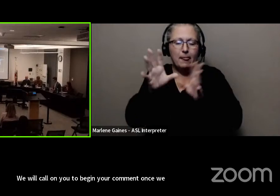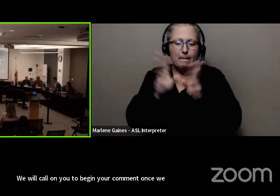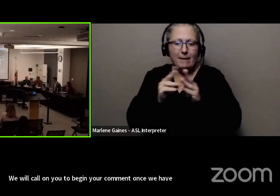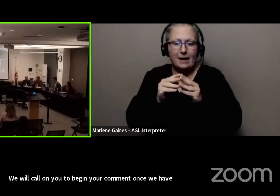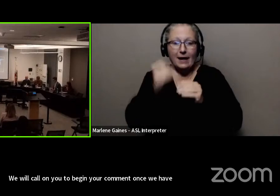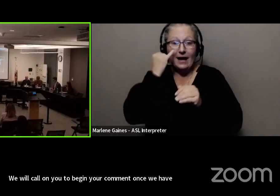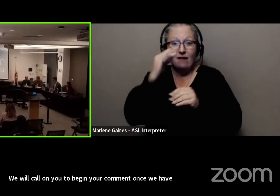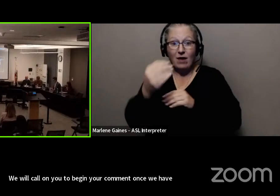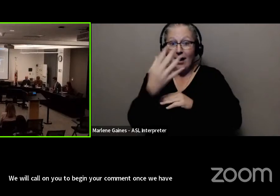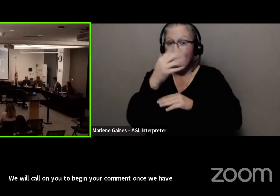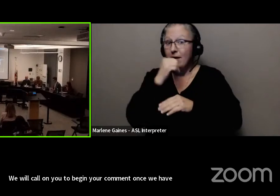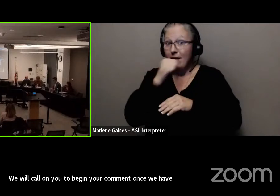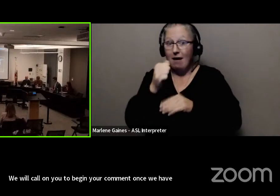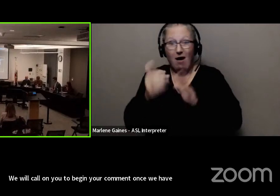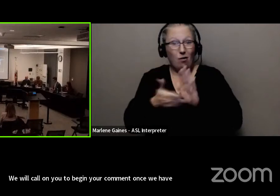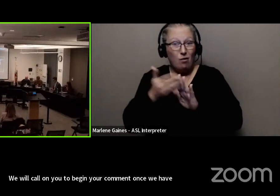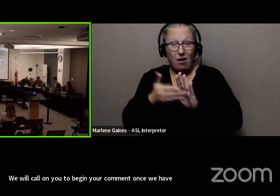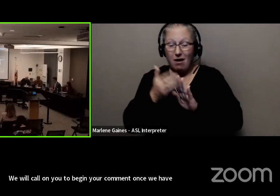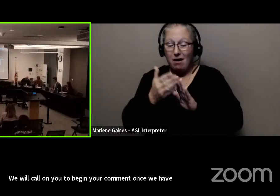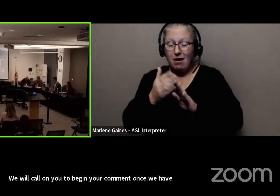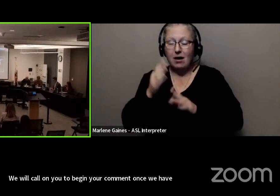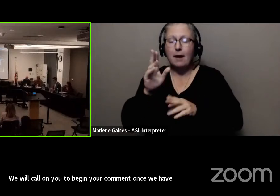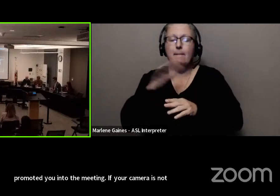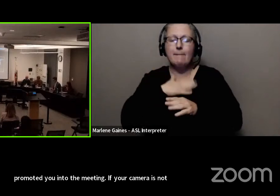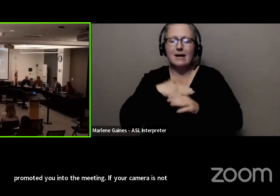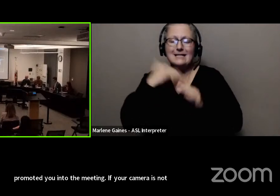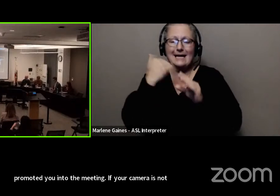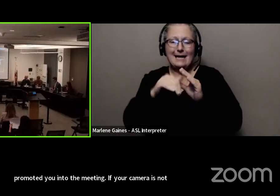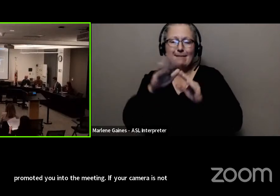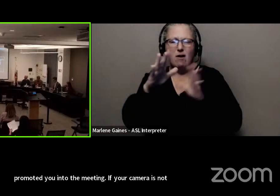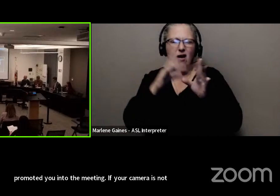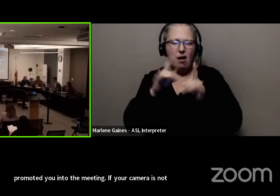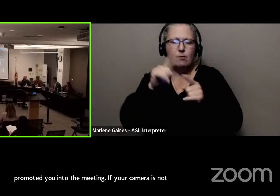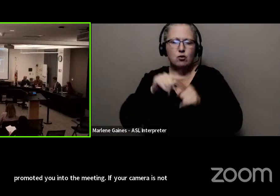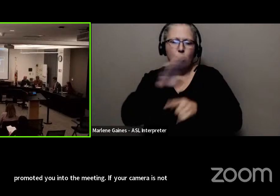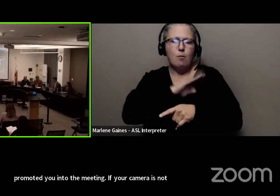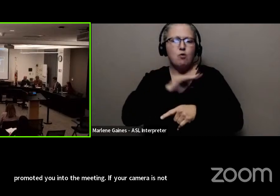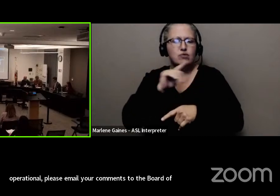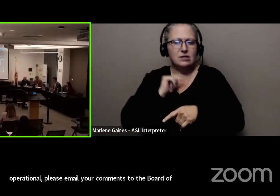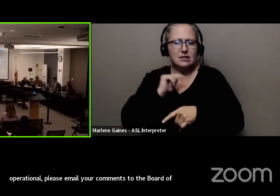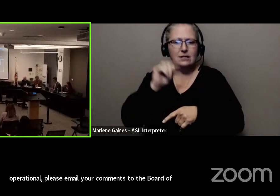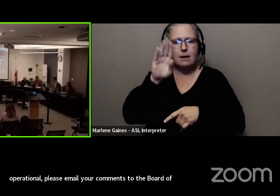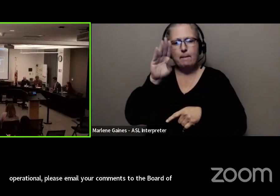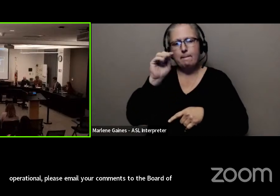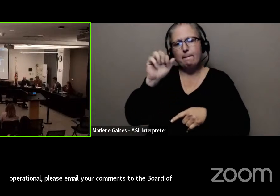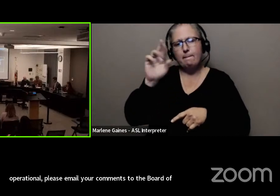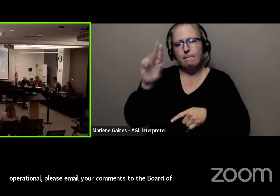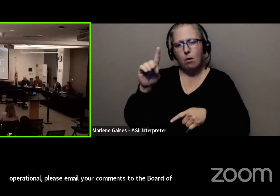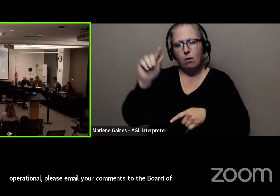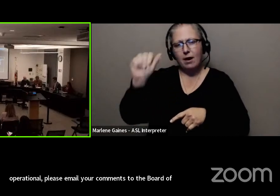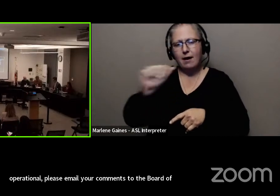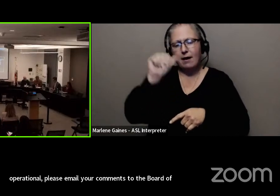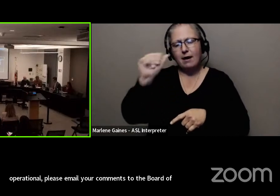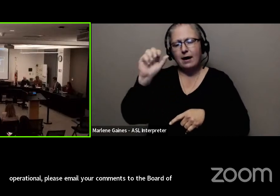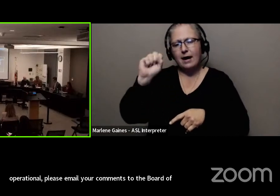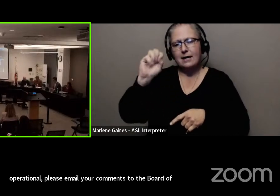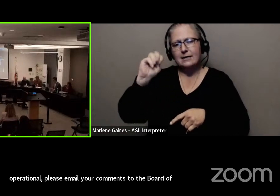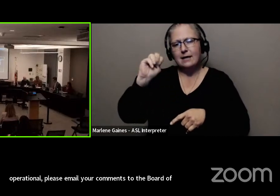your camera is not operational, please email your comments to the Board of Trustees at